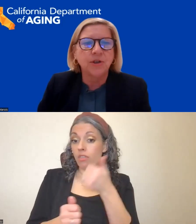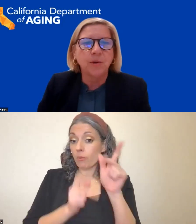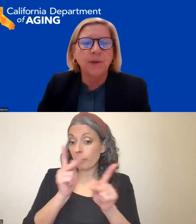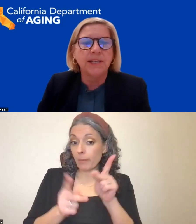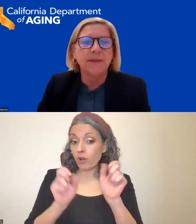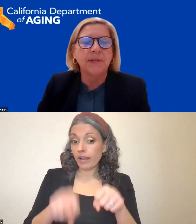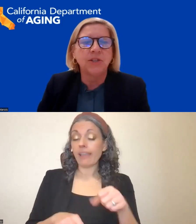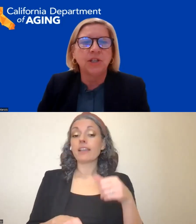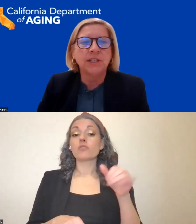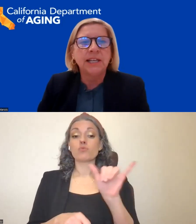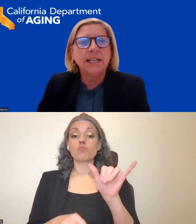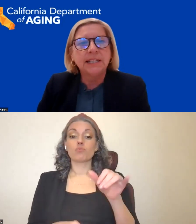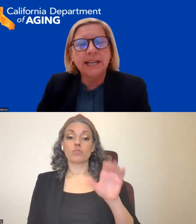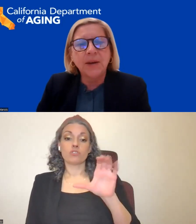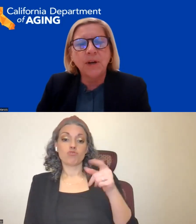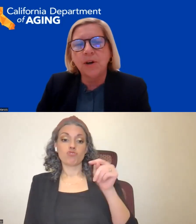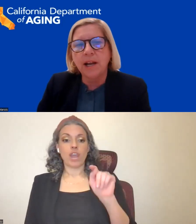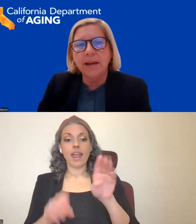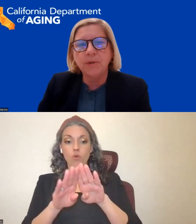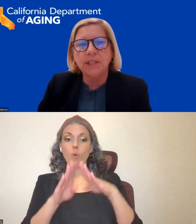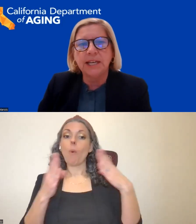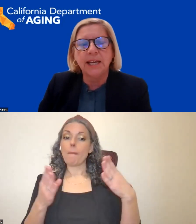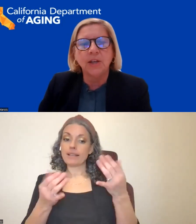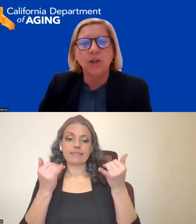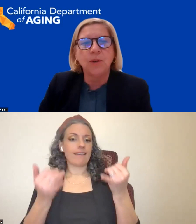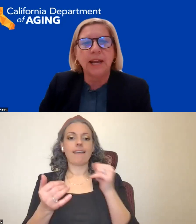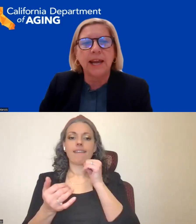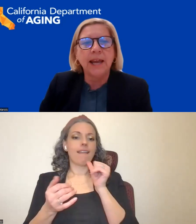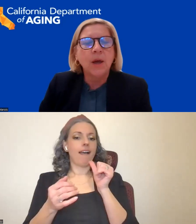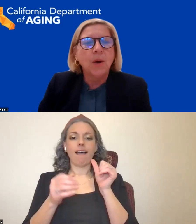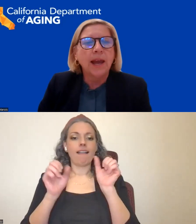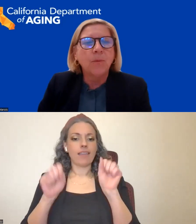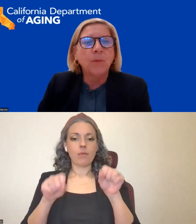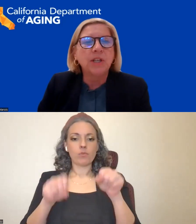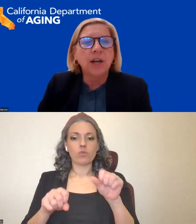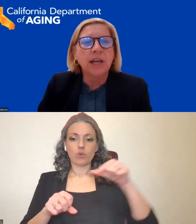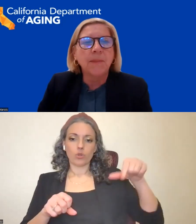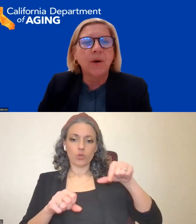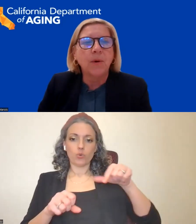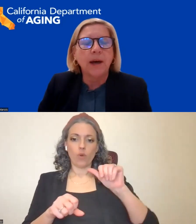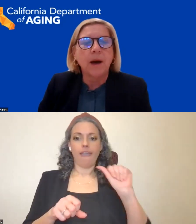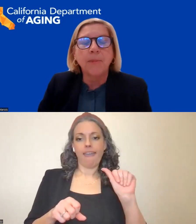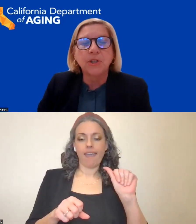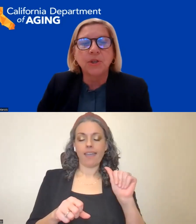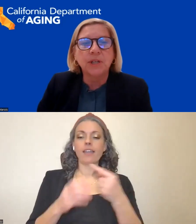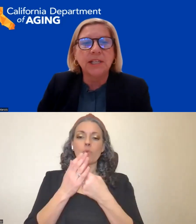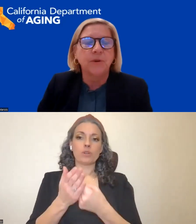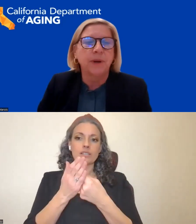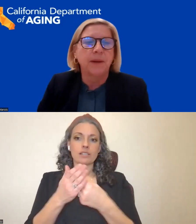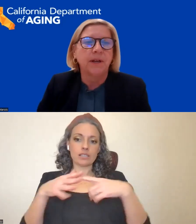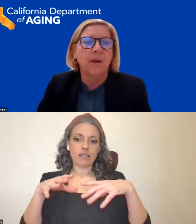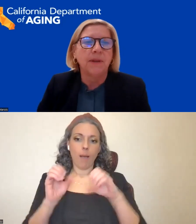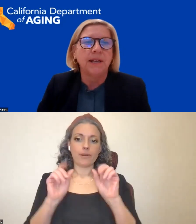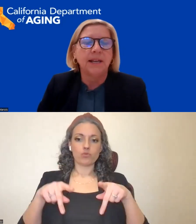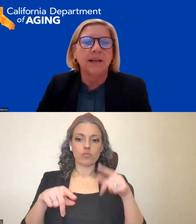chat feature open, as I mentioned. Today, we are not able to take Q&A, and we'll be talking about opportunities